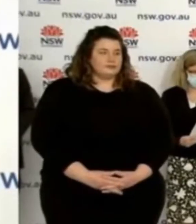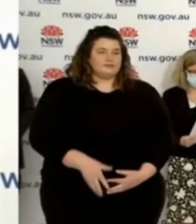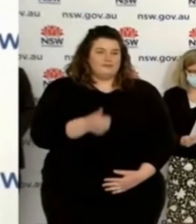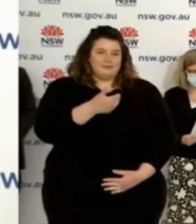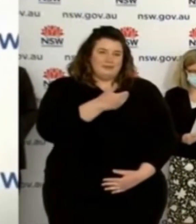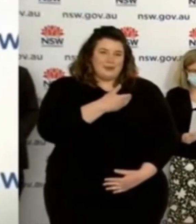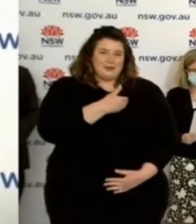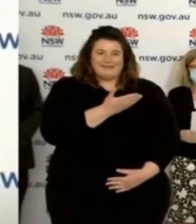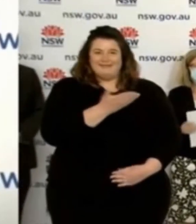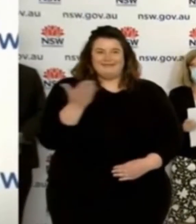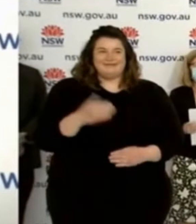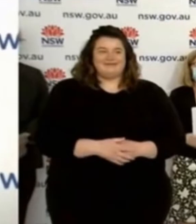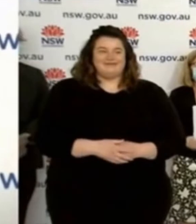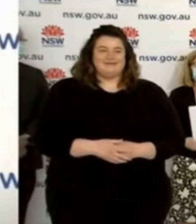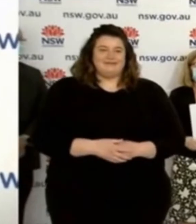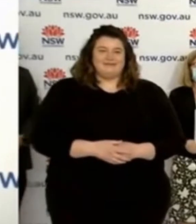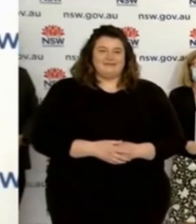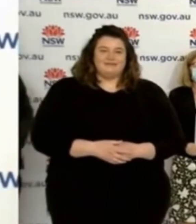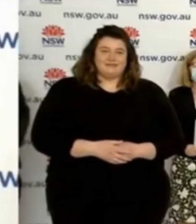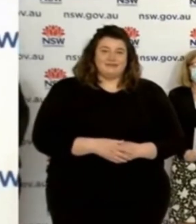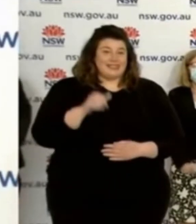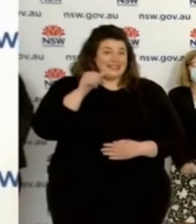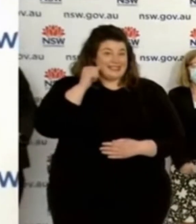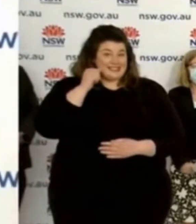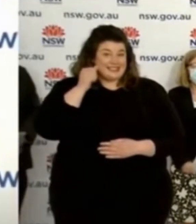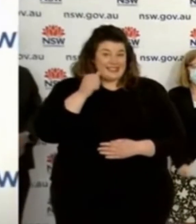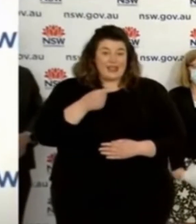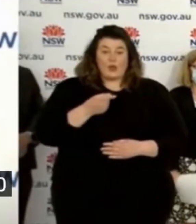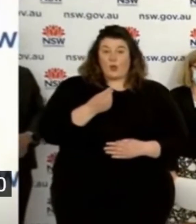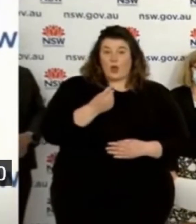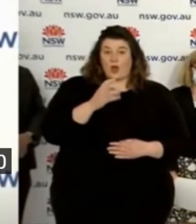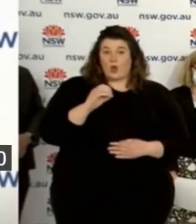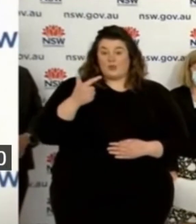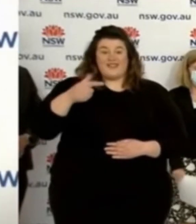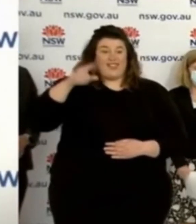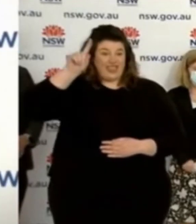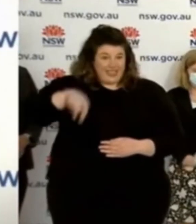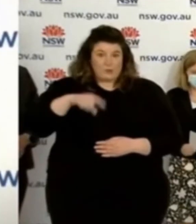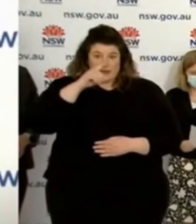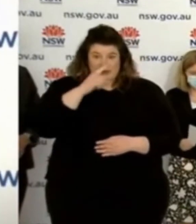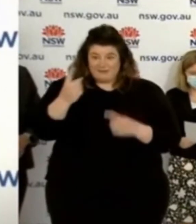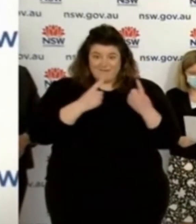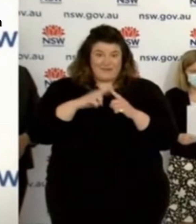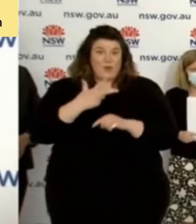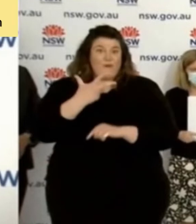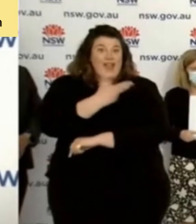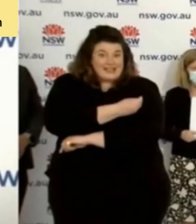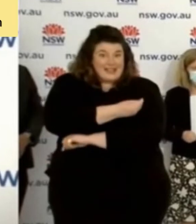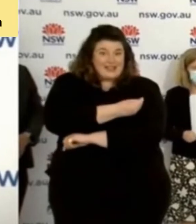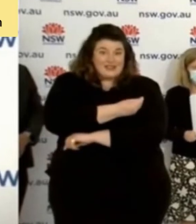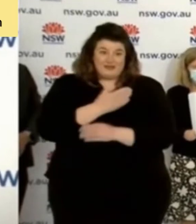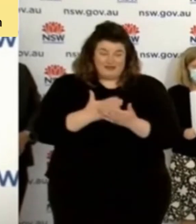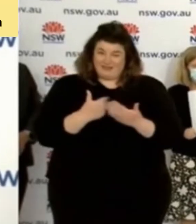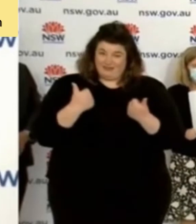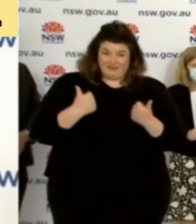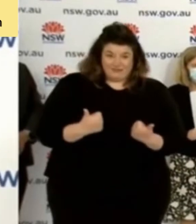Good morning, everybody. Yesterday in New South Wales, we had just over 107,000 people get vaccinated, which is a great